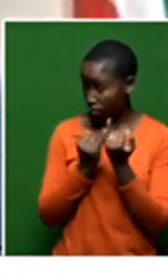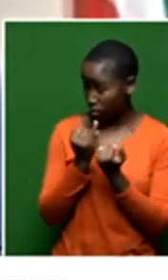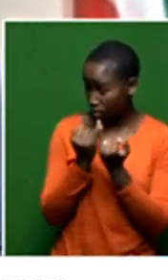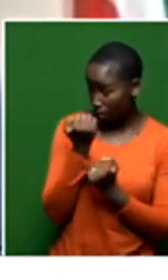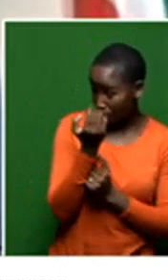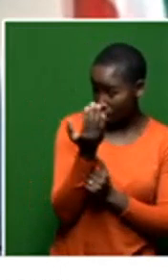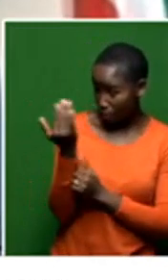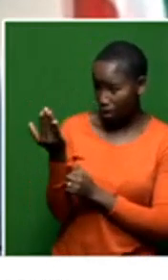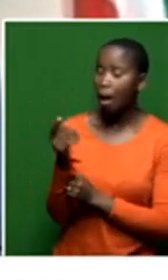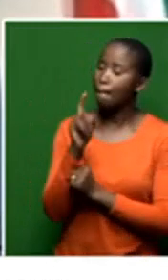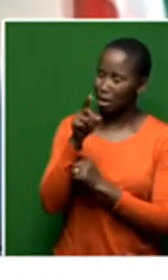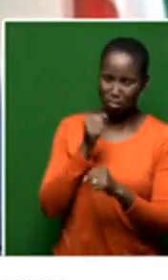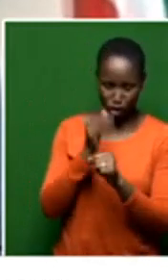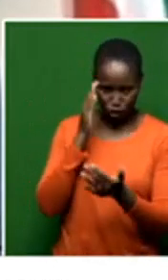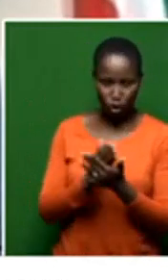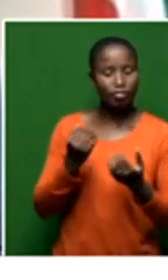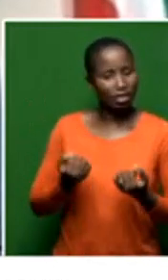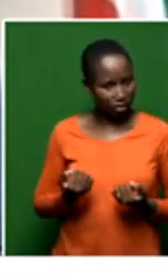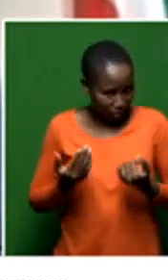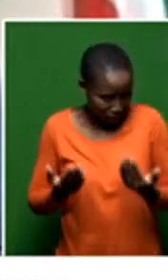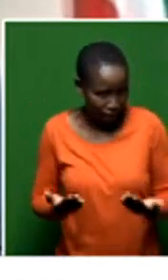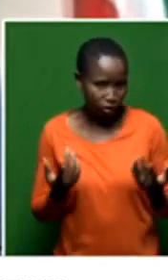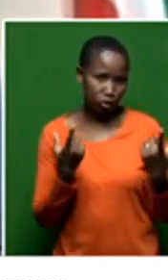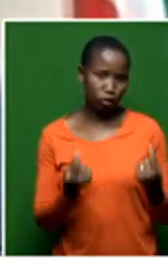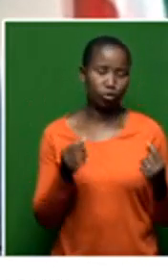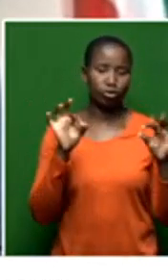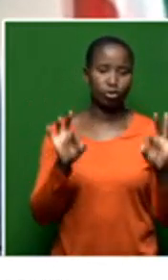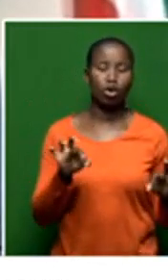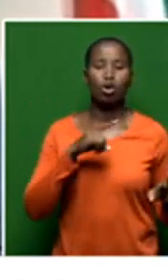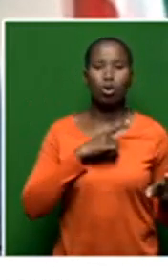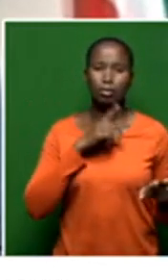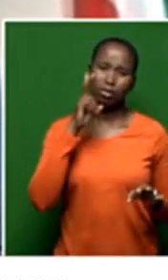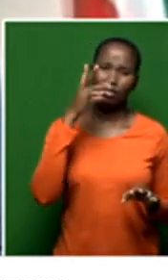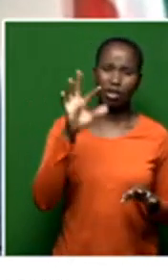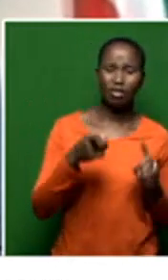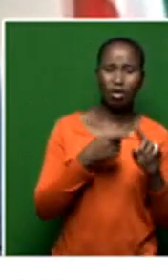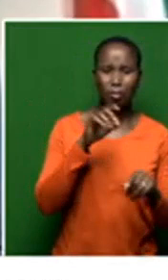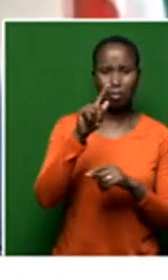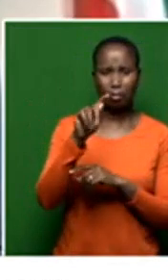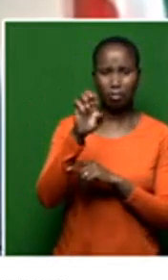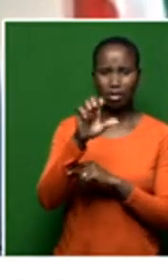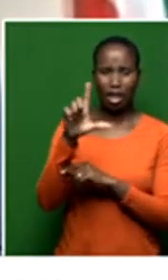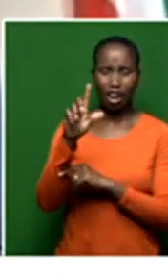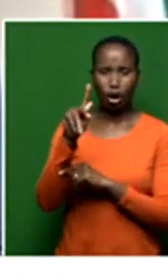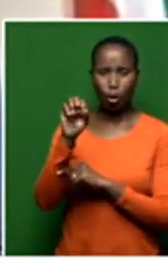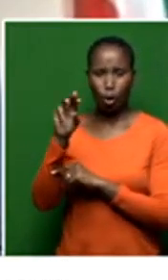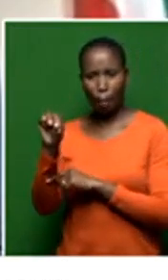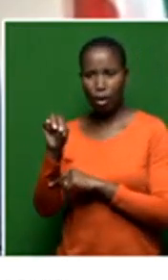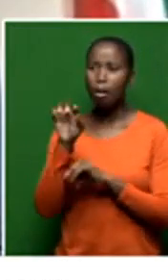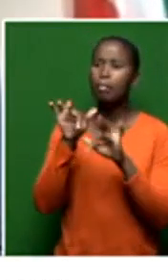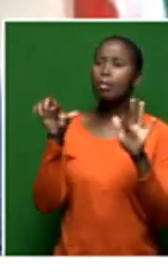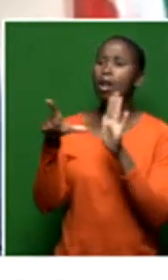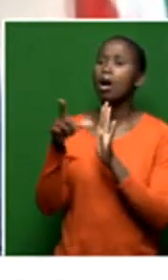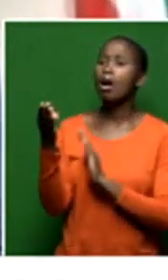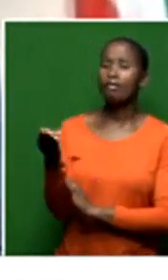will render services. Because we have seen in the broadcasting space, even in the telco space, where people have licenses, but they do not.